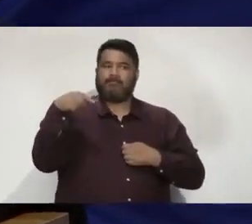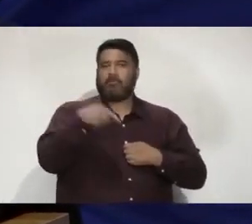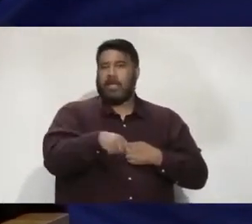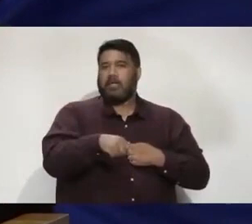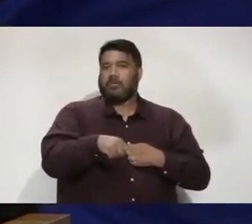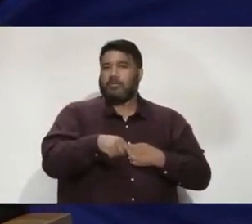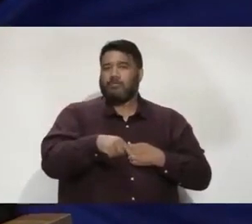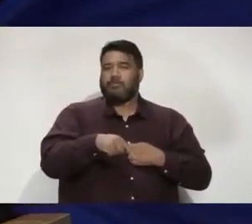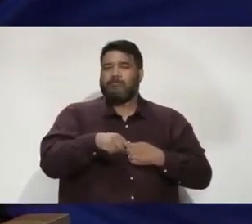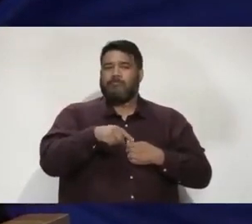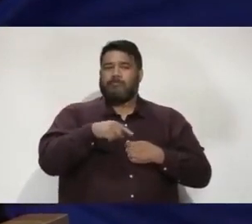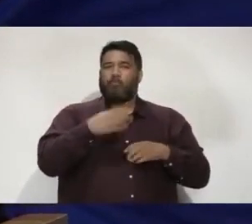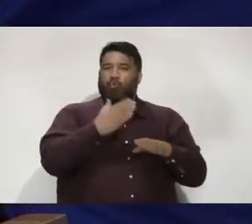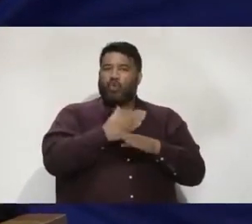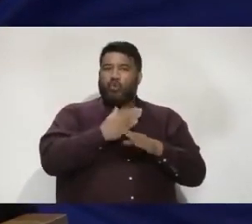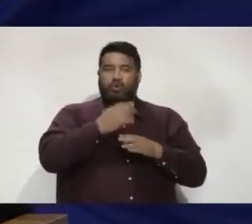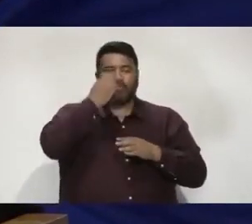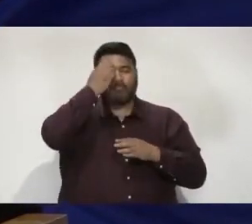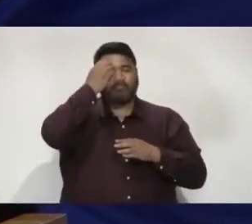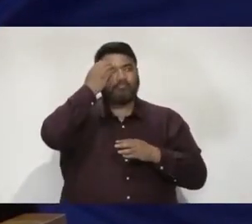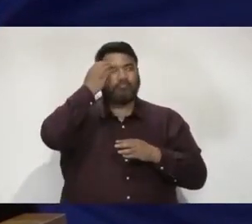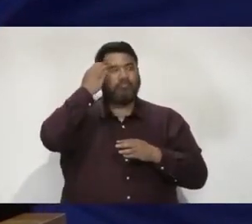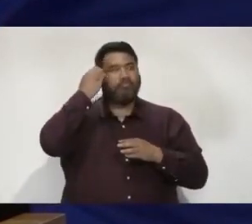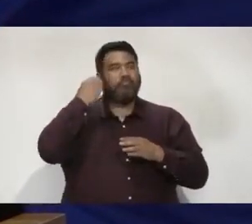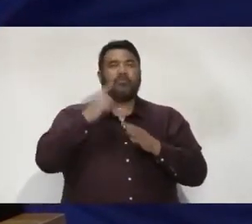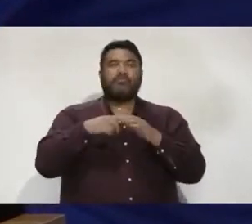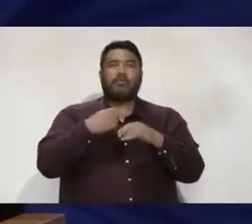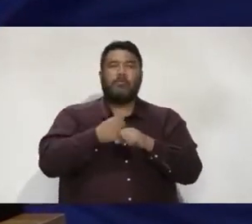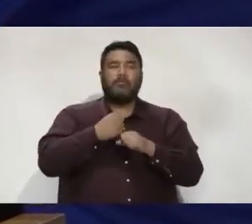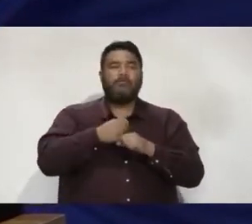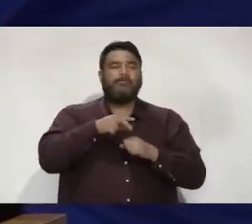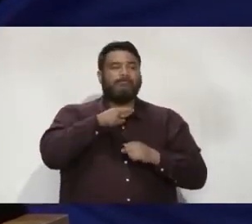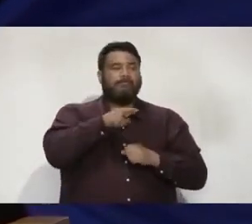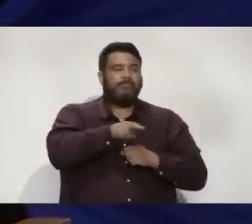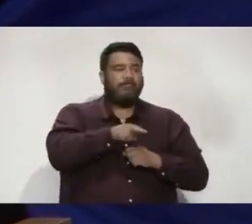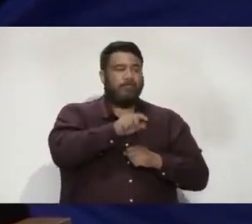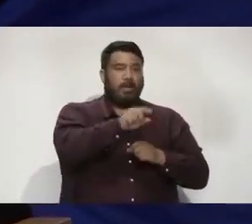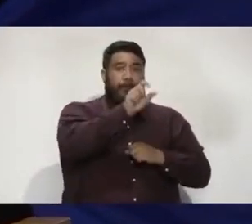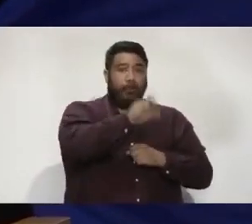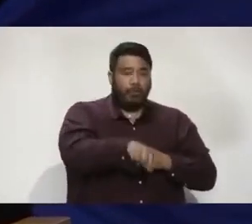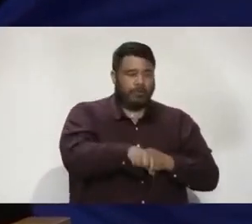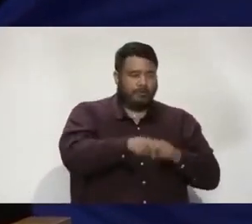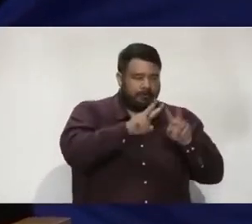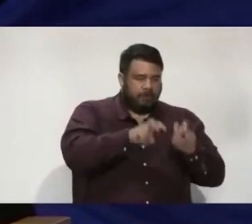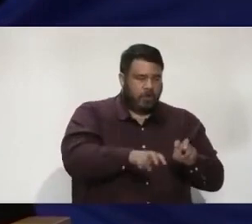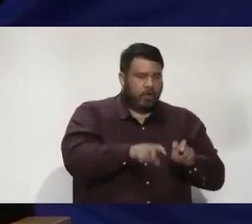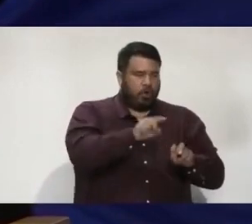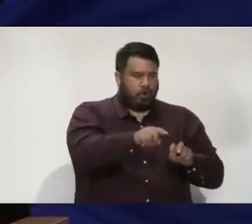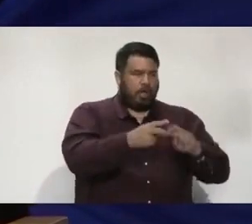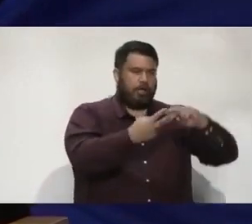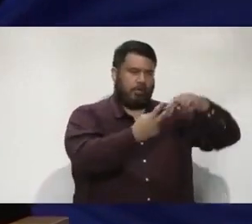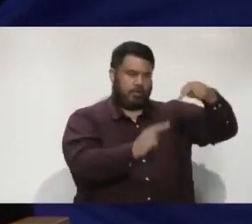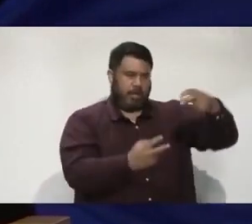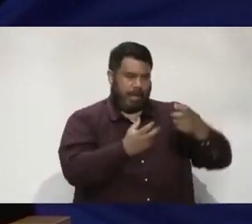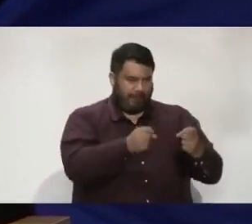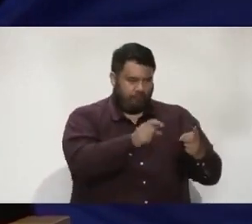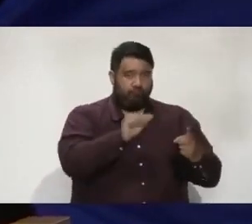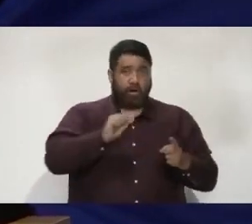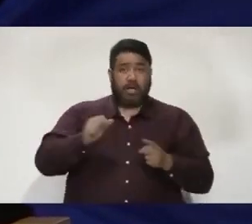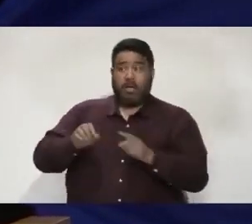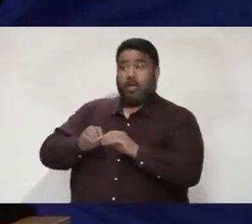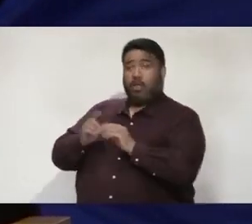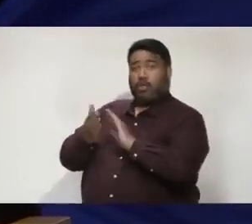We did it, first of all, looking at knowing what strain that the community cluster was, which